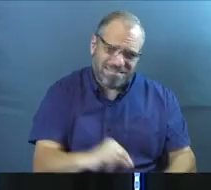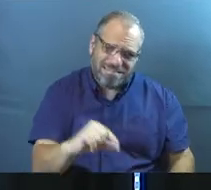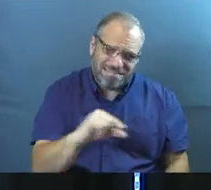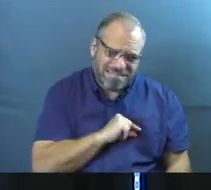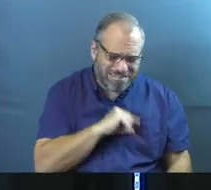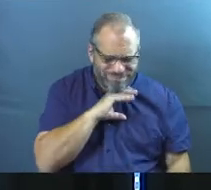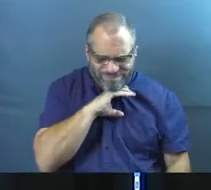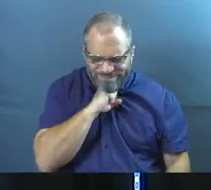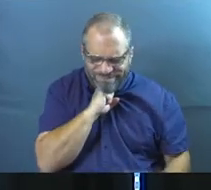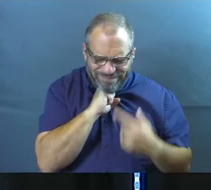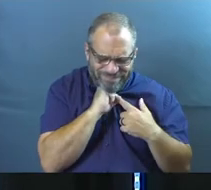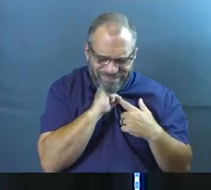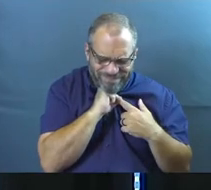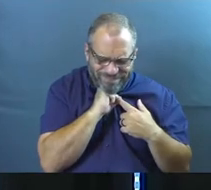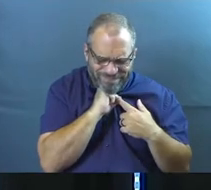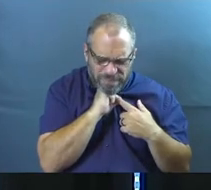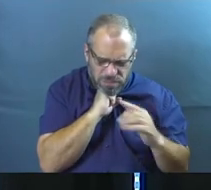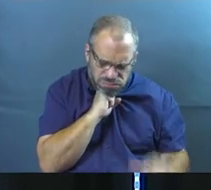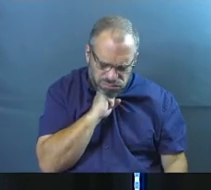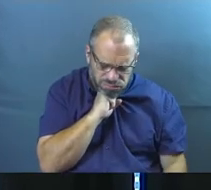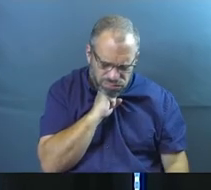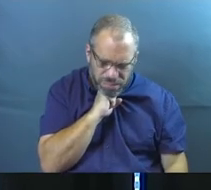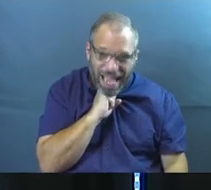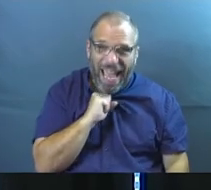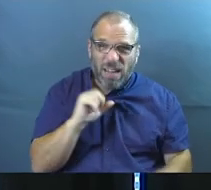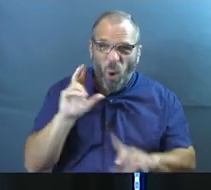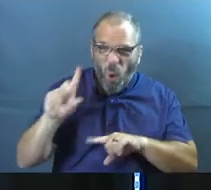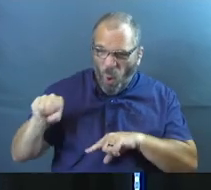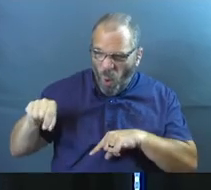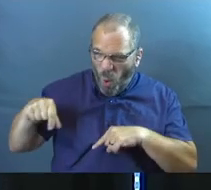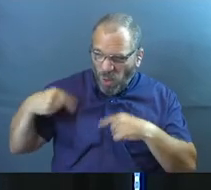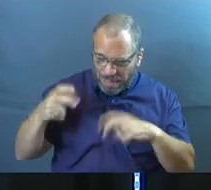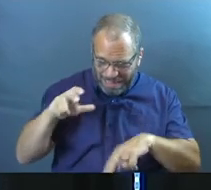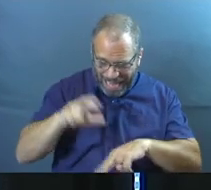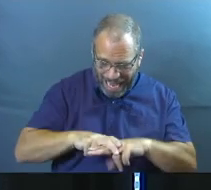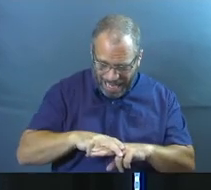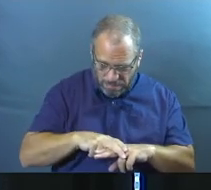she had done and how she had sat there all that time and